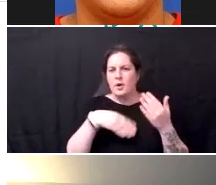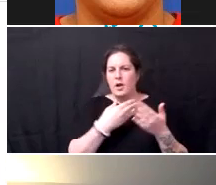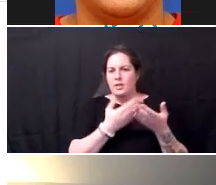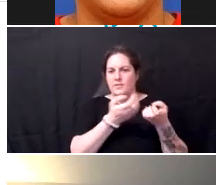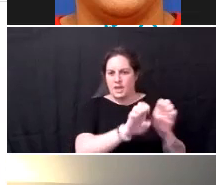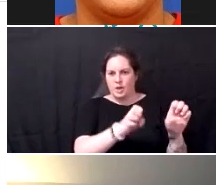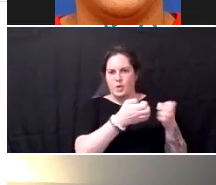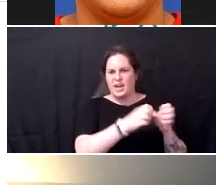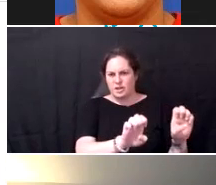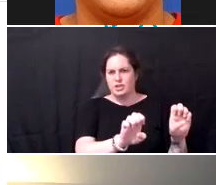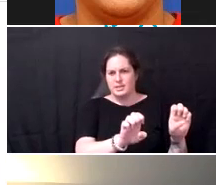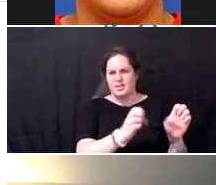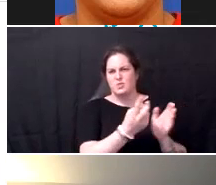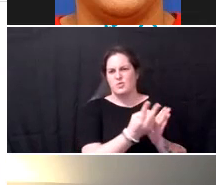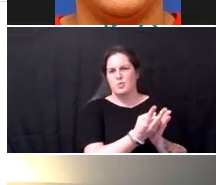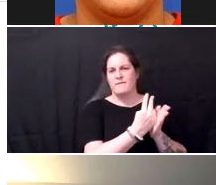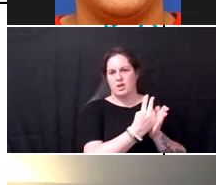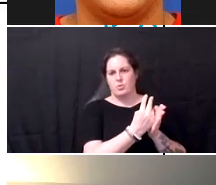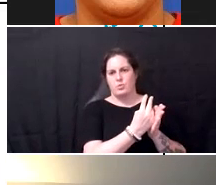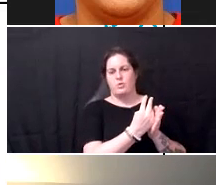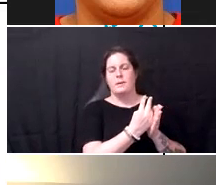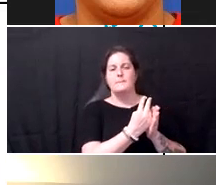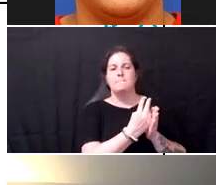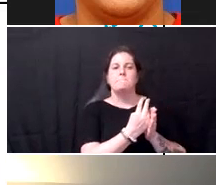Okay. And